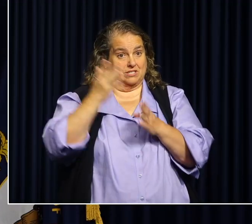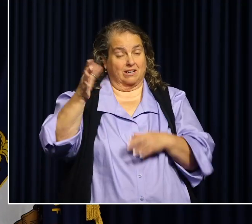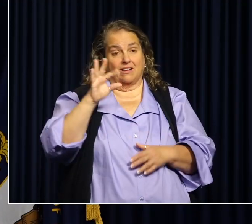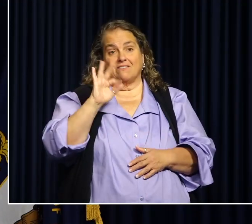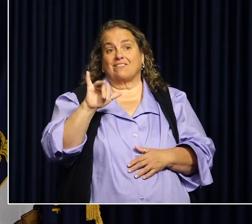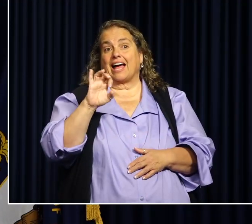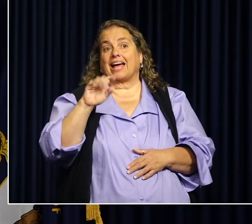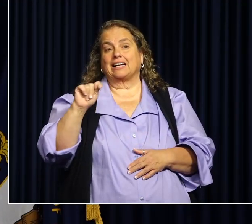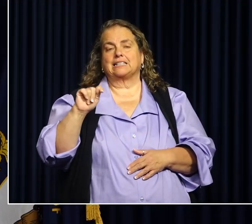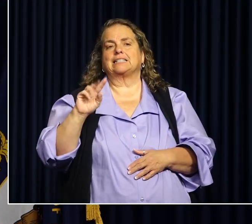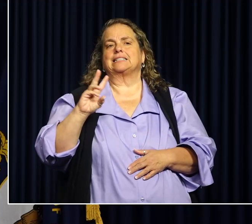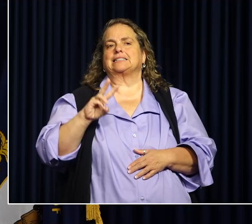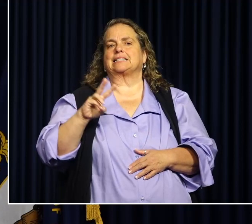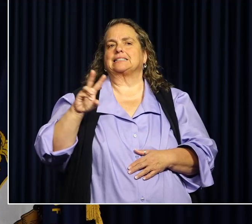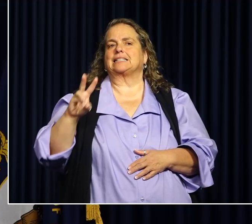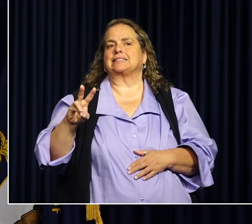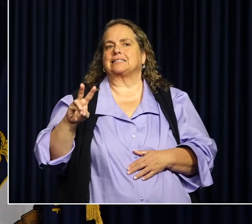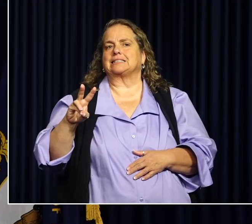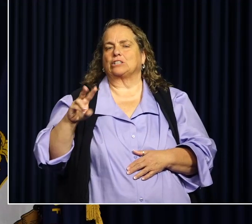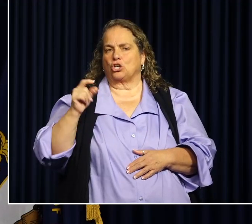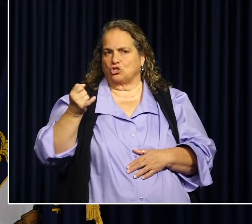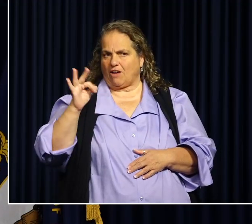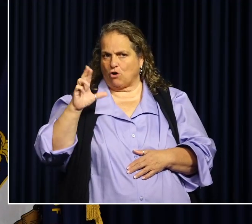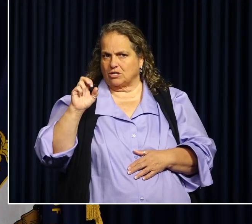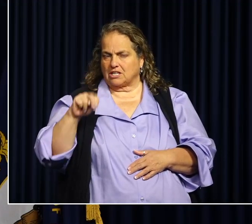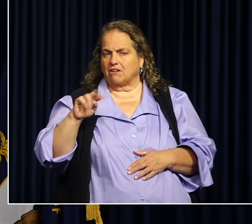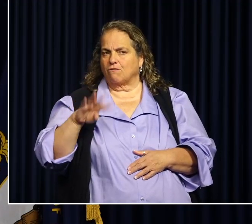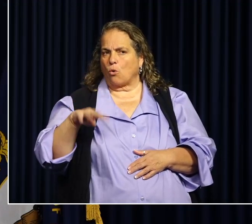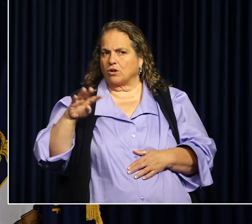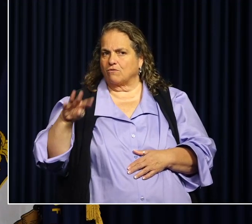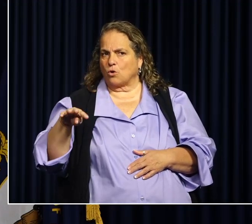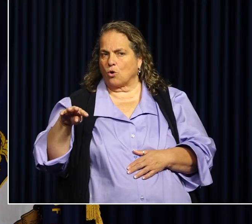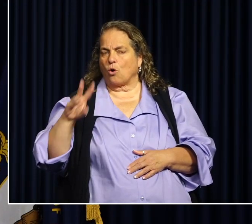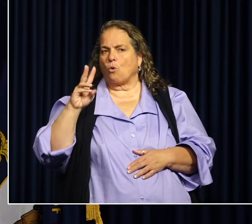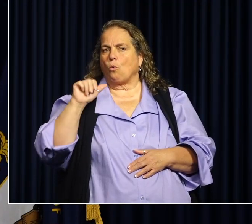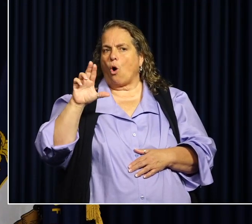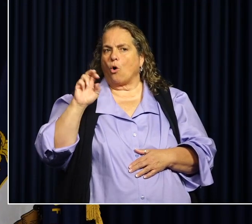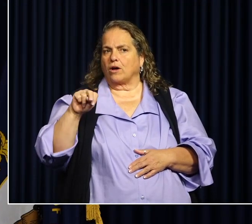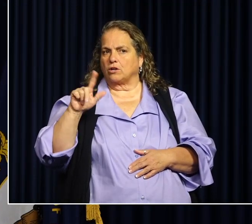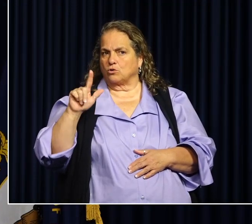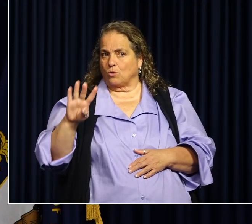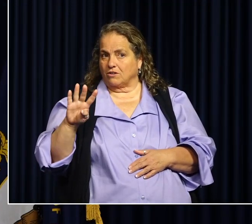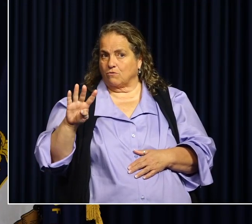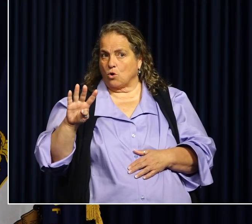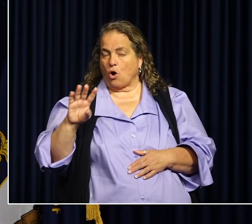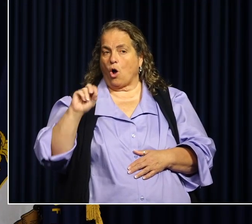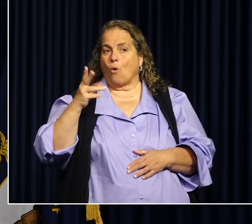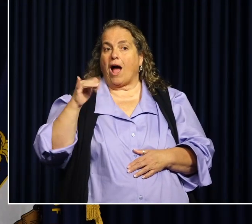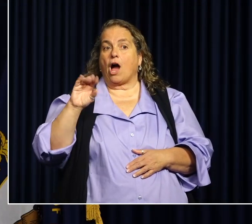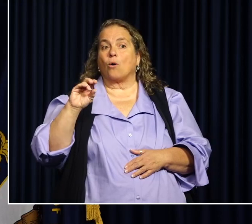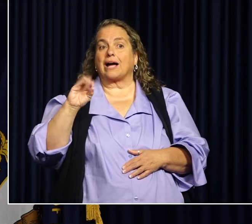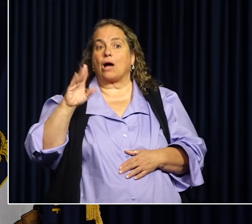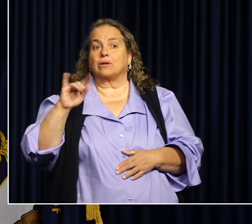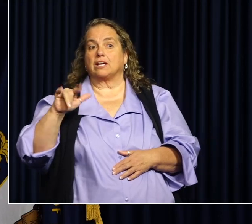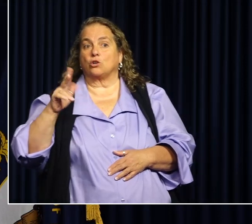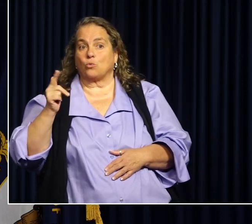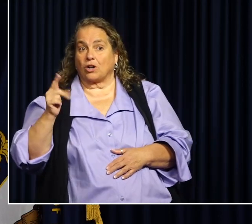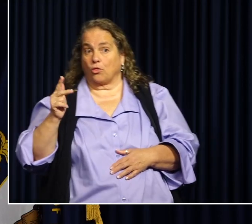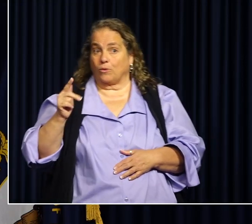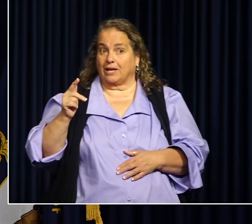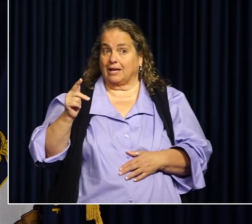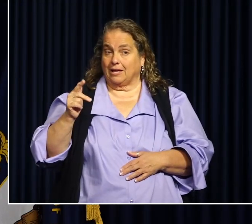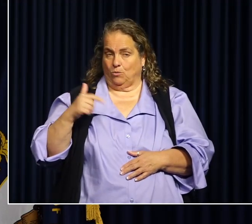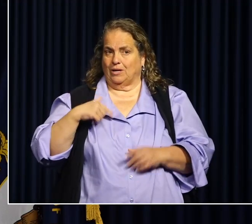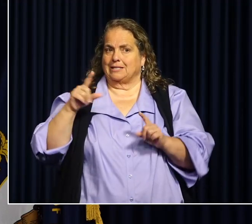Fayette, 66. Jefferson, 44. Warren, 24. Ohio County, 23.